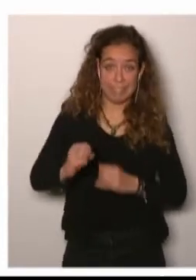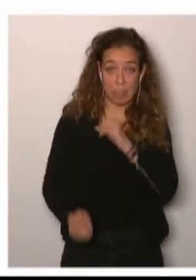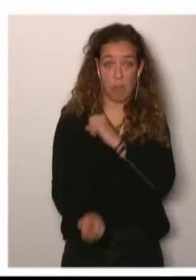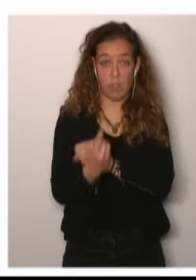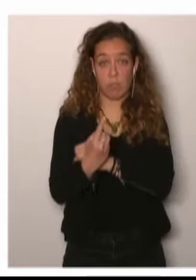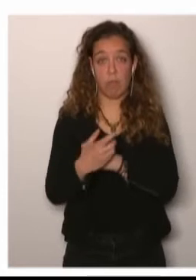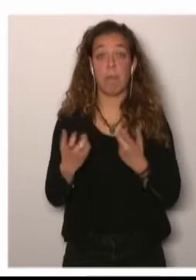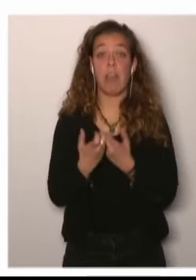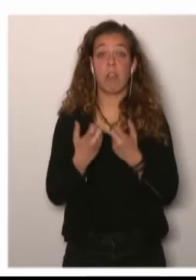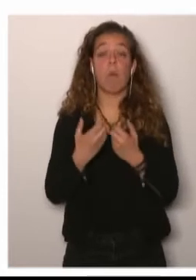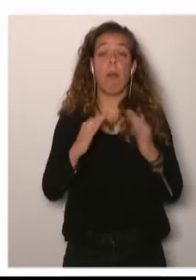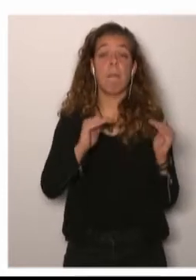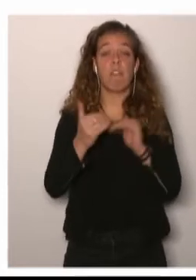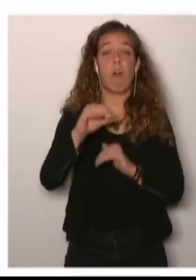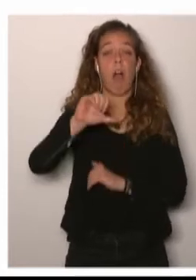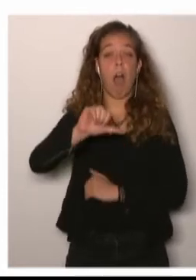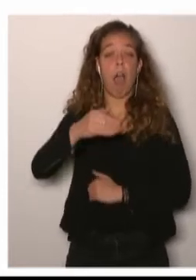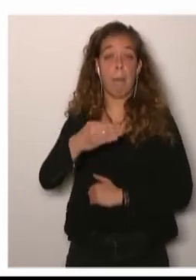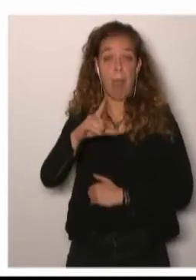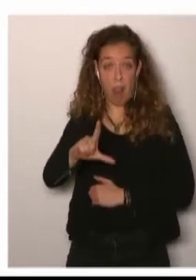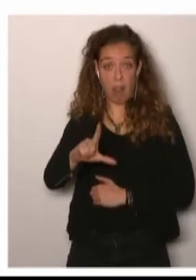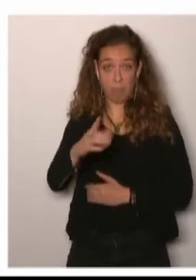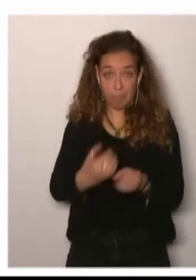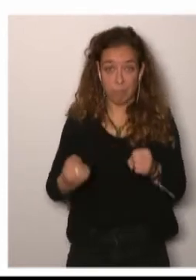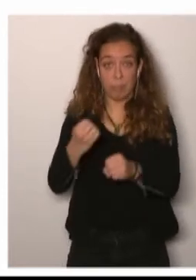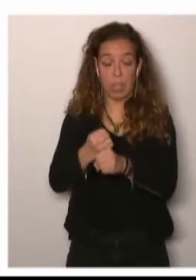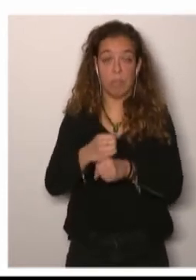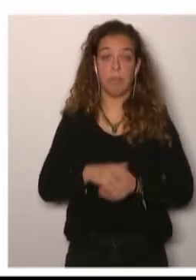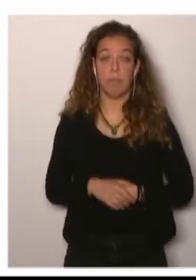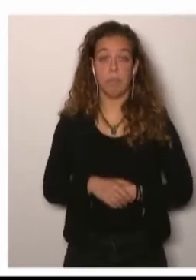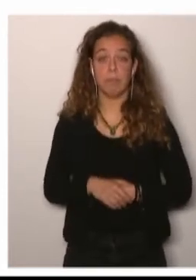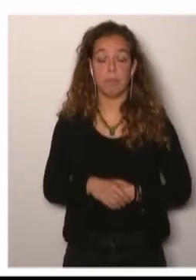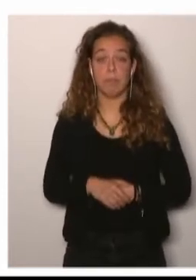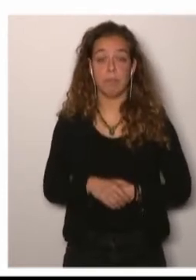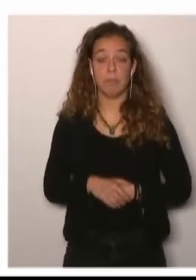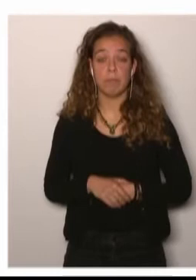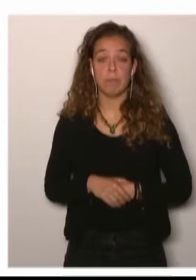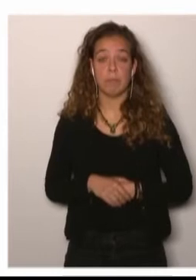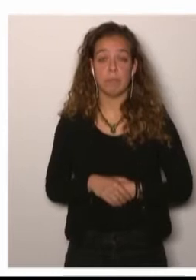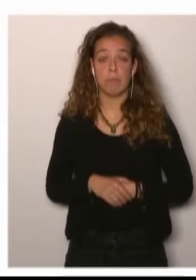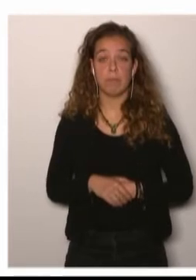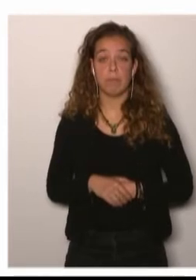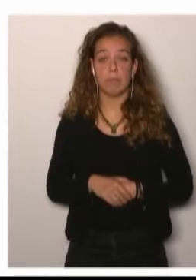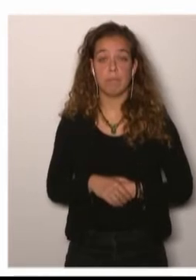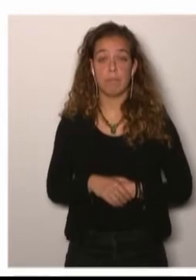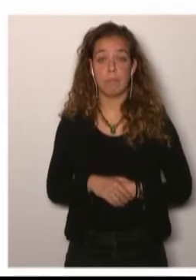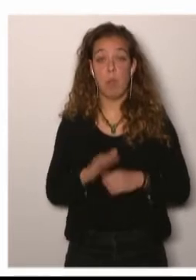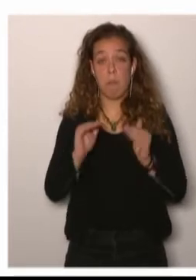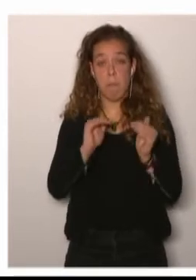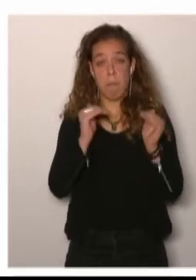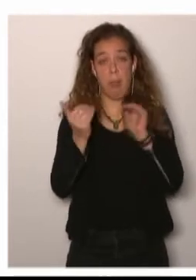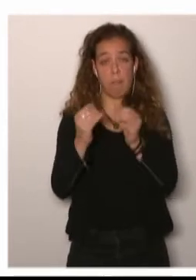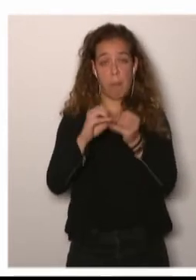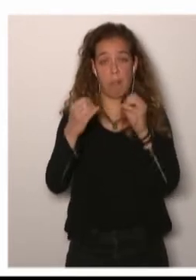PEDAL or UPAL initiative, and in mature B-cell malignancies, the GLOBE-NHL platform, 2 platform studies sponsored